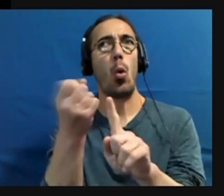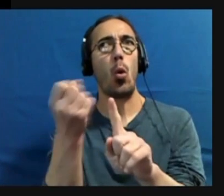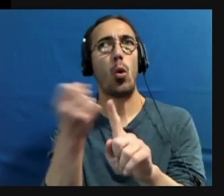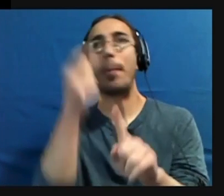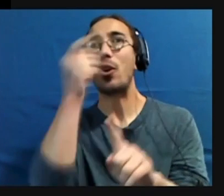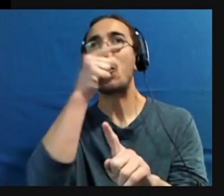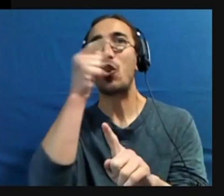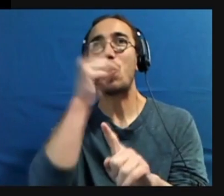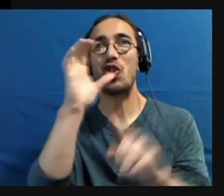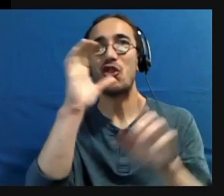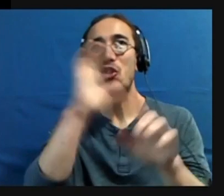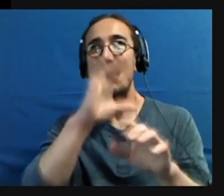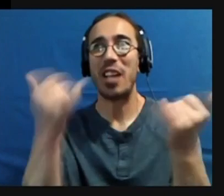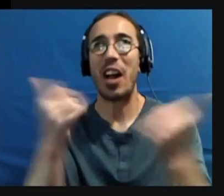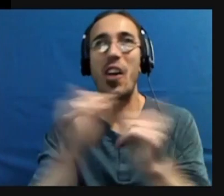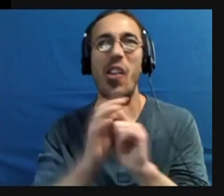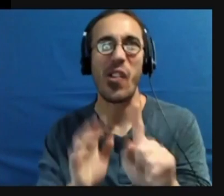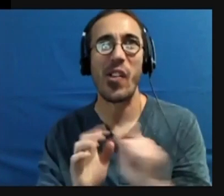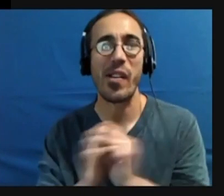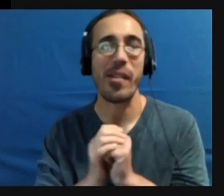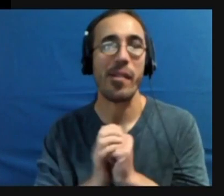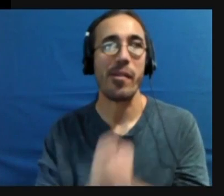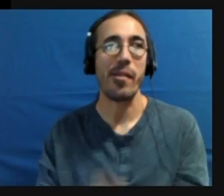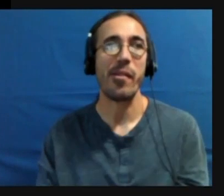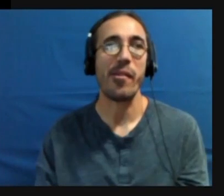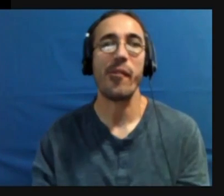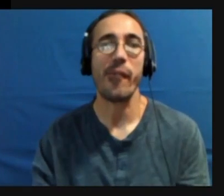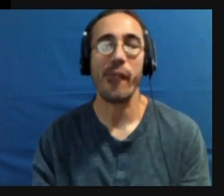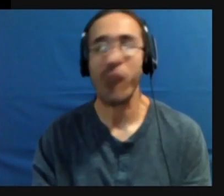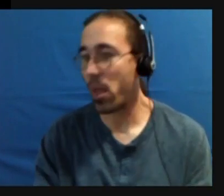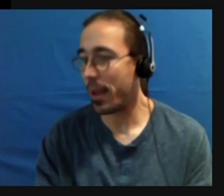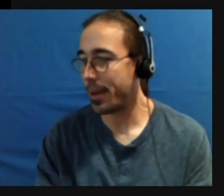because this is what I'm going to do while I'm presenting a parent.